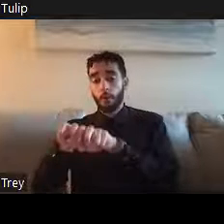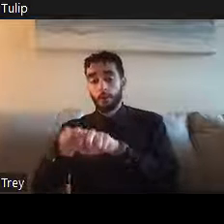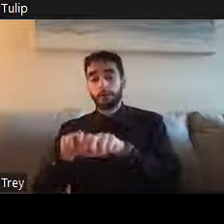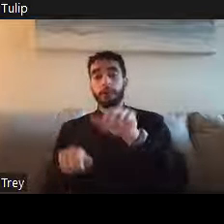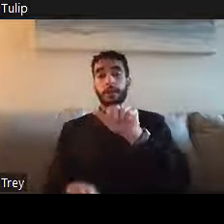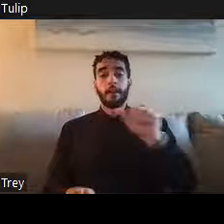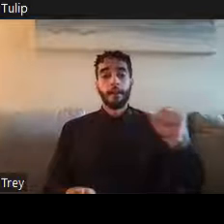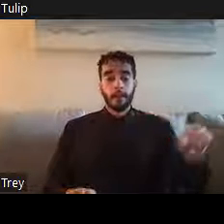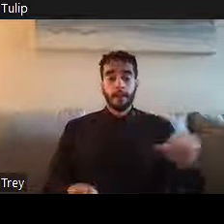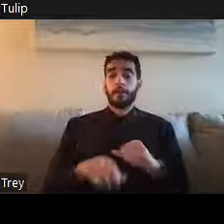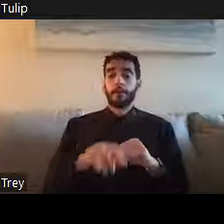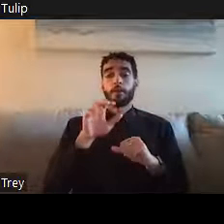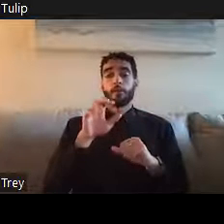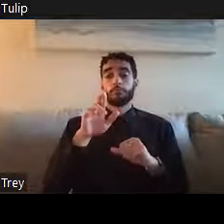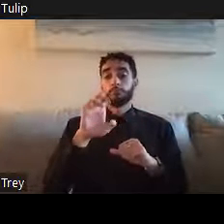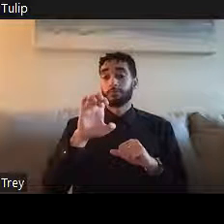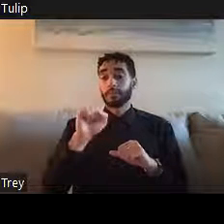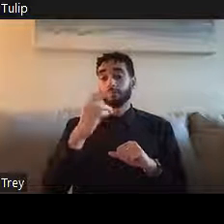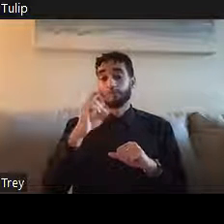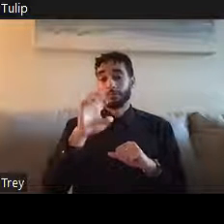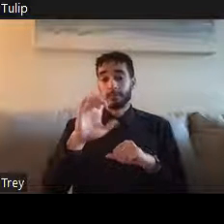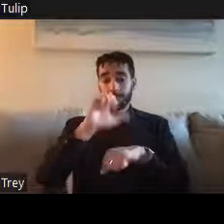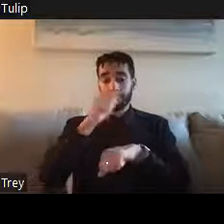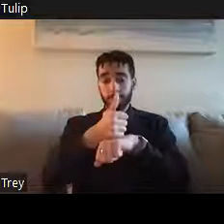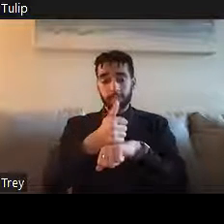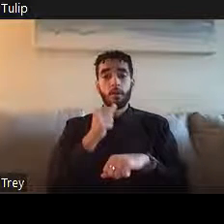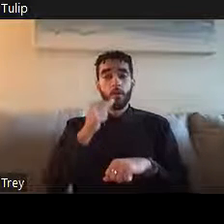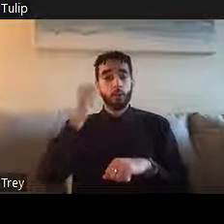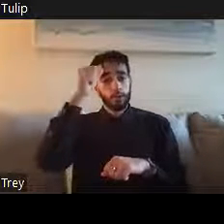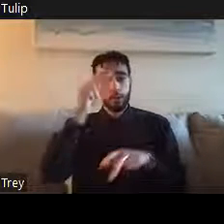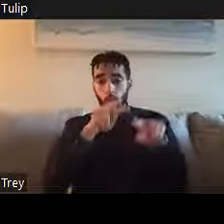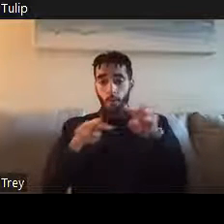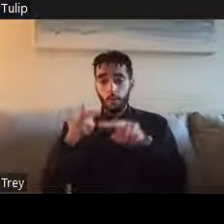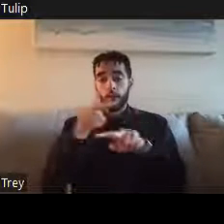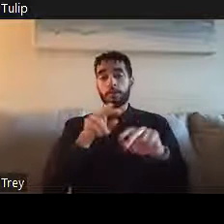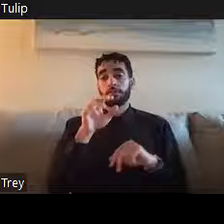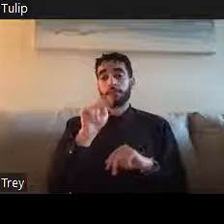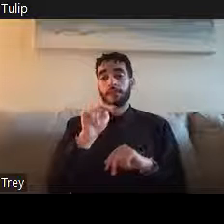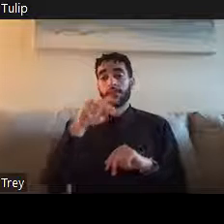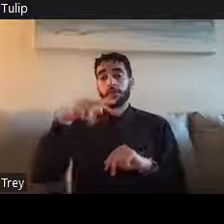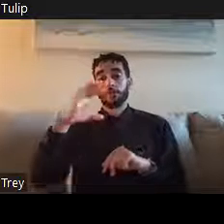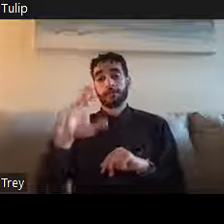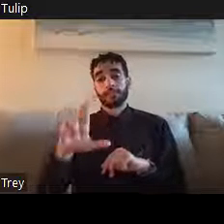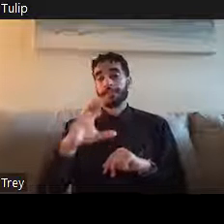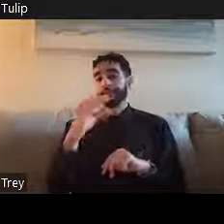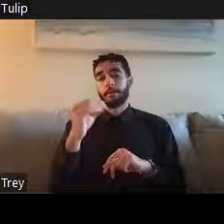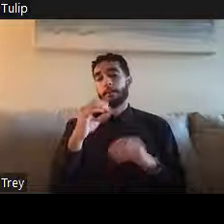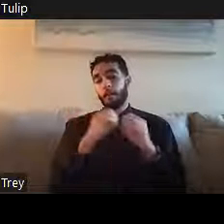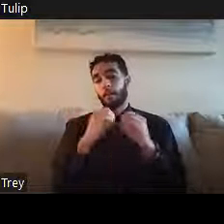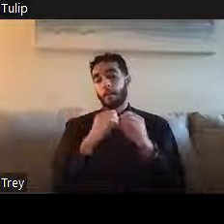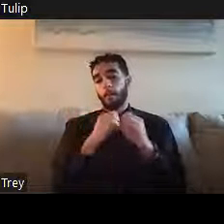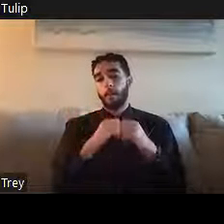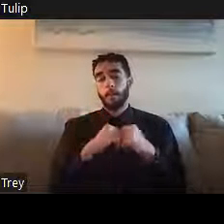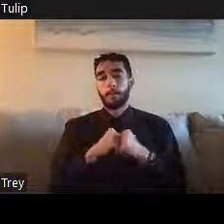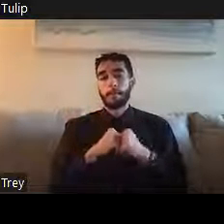Resource Centers, adult day healthcare sites, MSSP, ADRCs, and more? And then also, how do